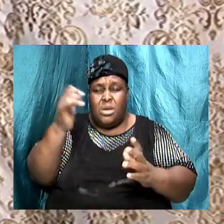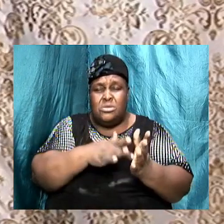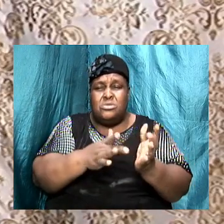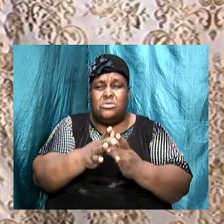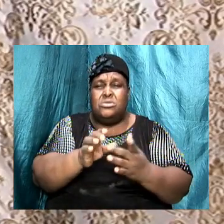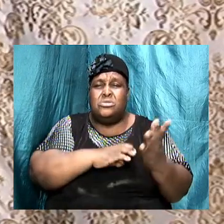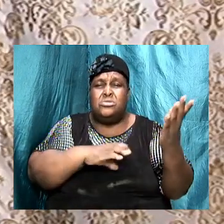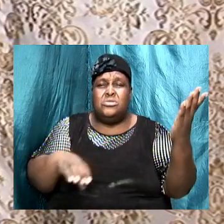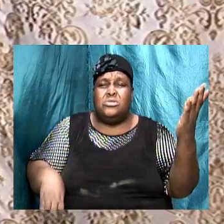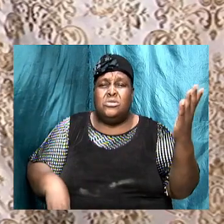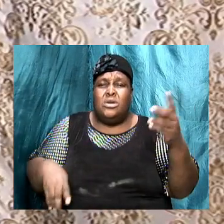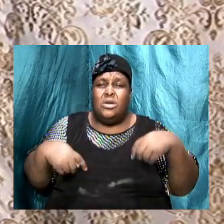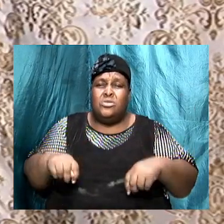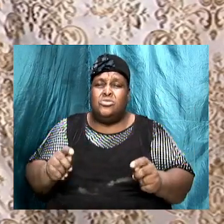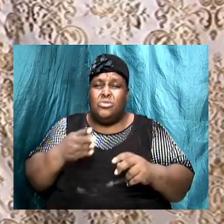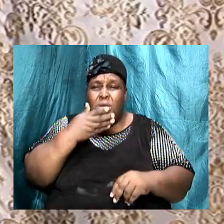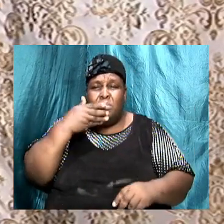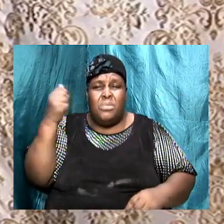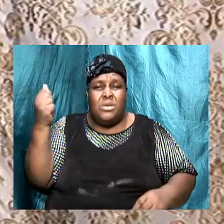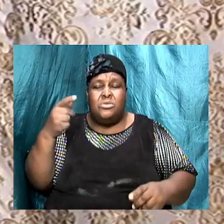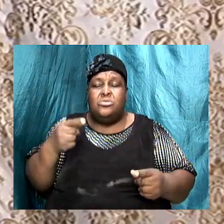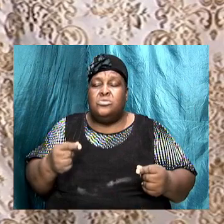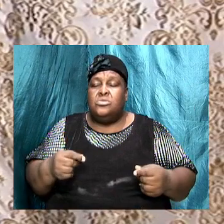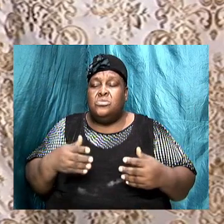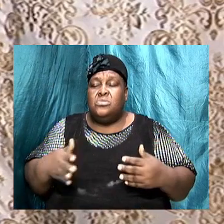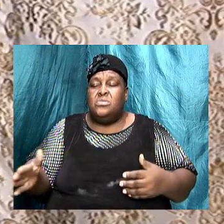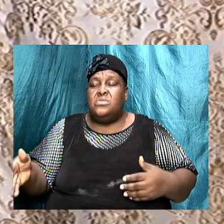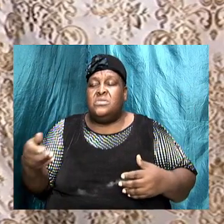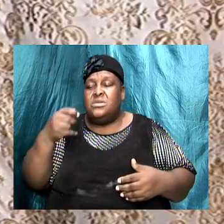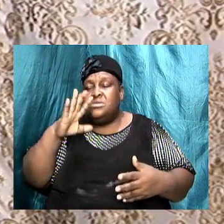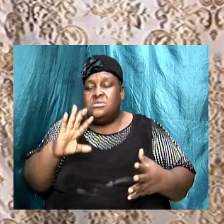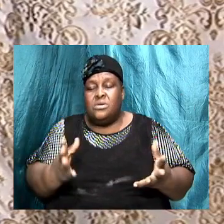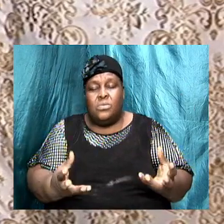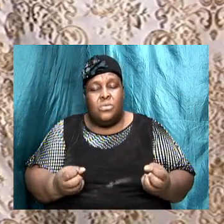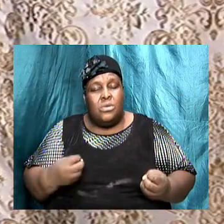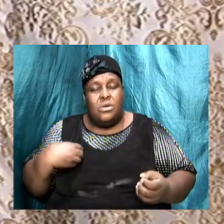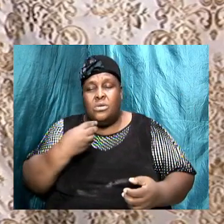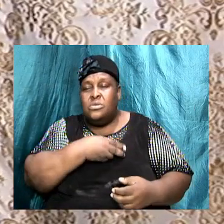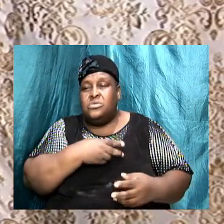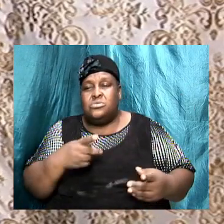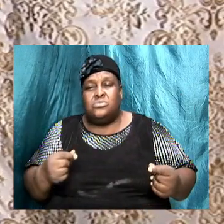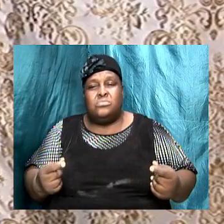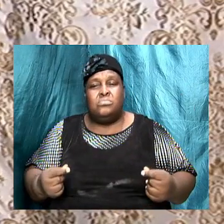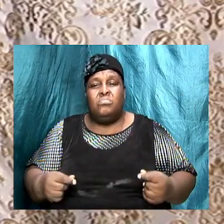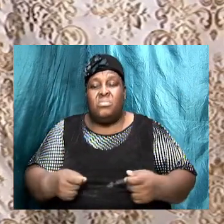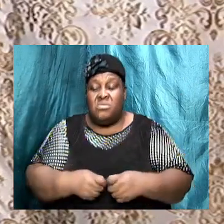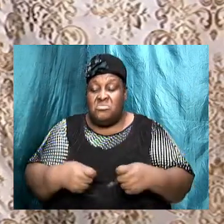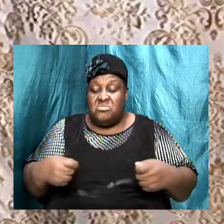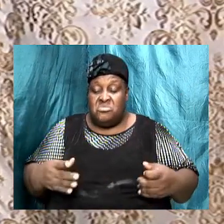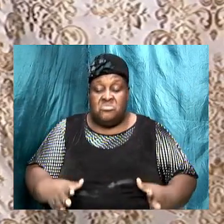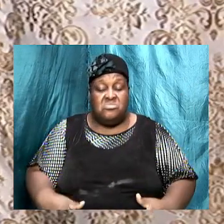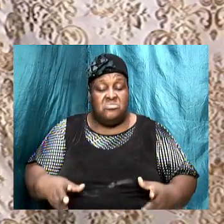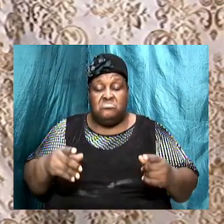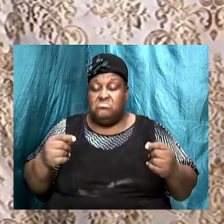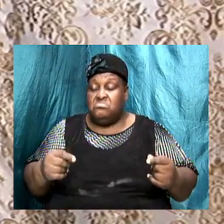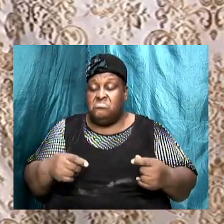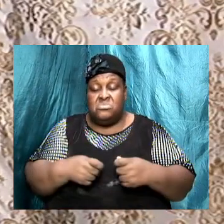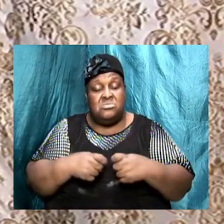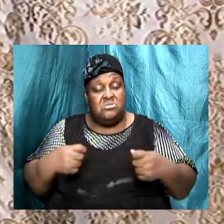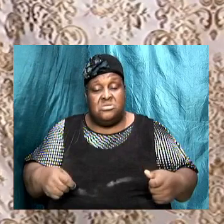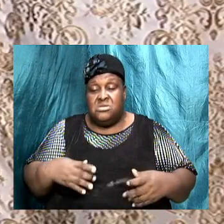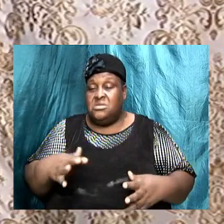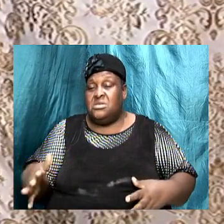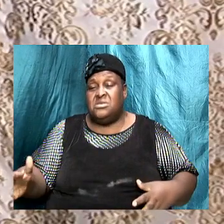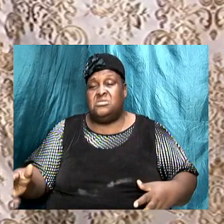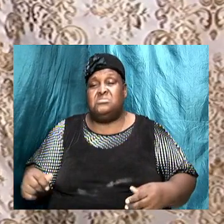very best to do the things that God wants us to do. The sinner will do sinful things. And it is